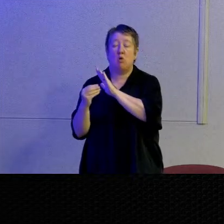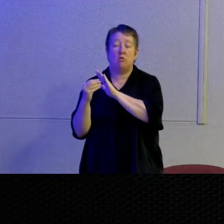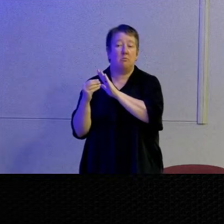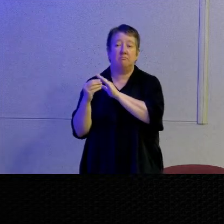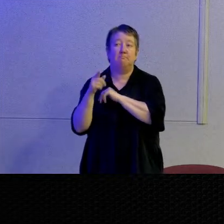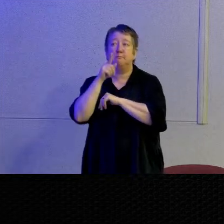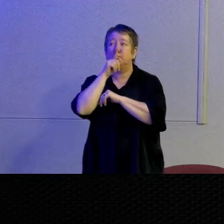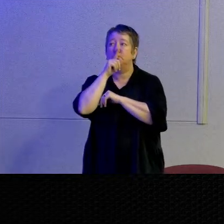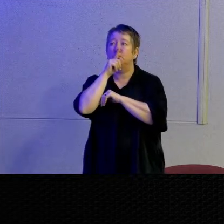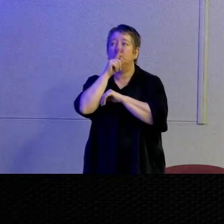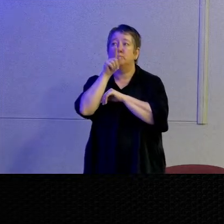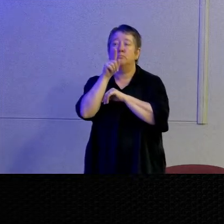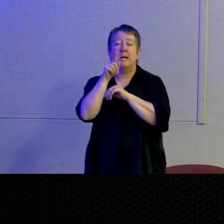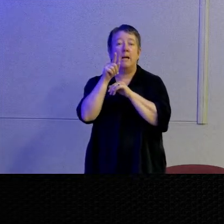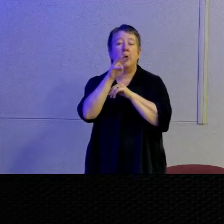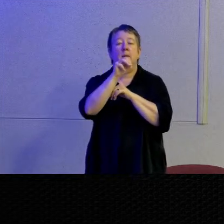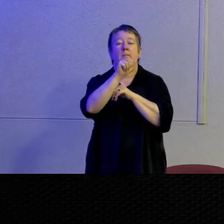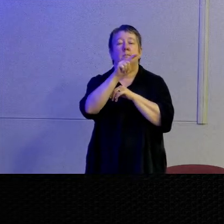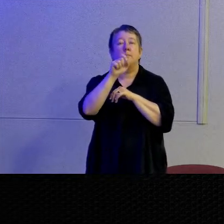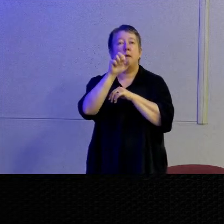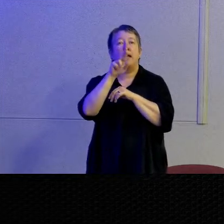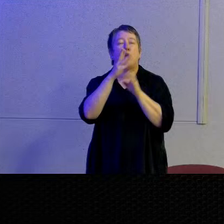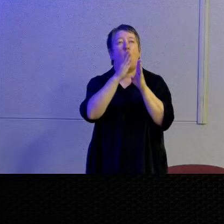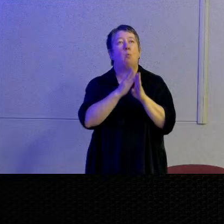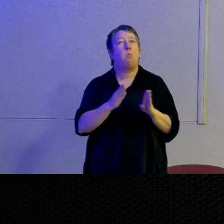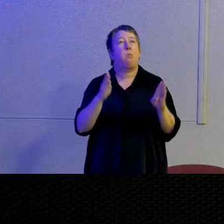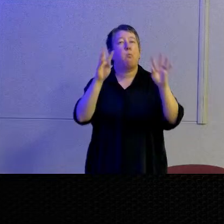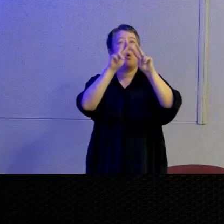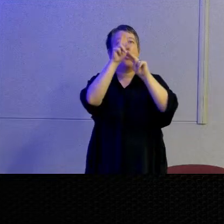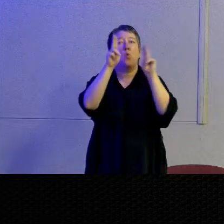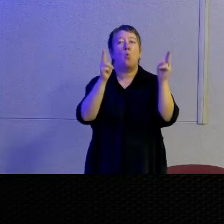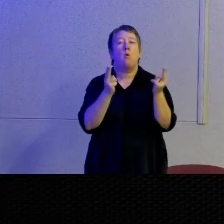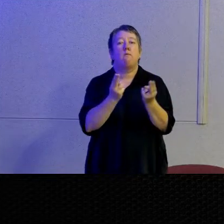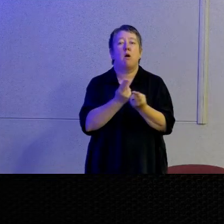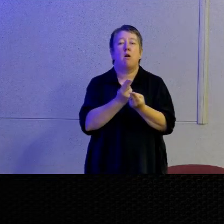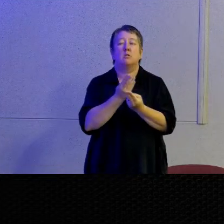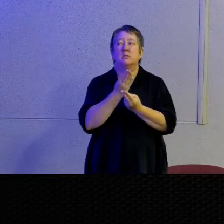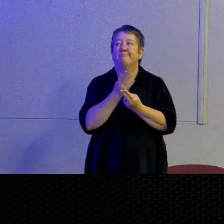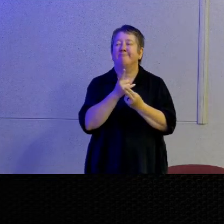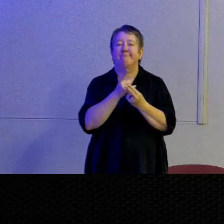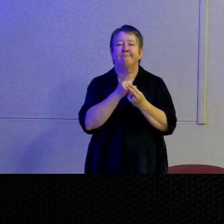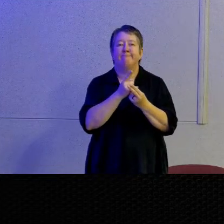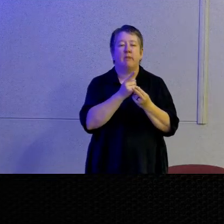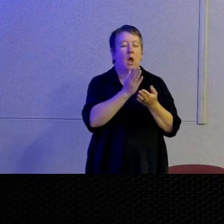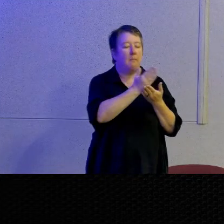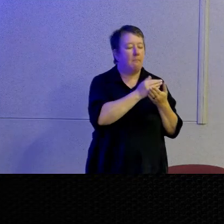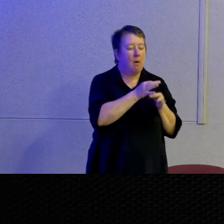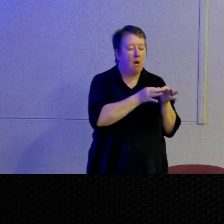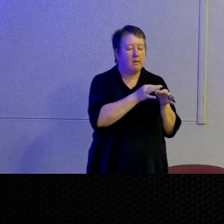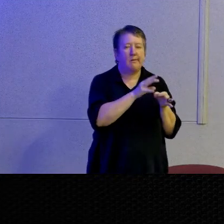in the universe. I've already mentioned it doesn't explain why particles have the masses that they do.